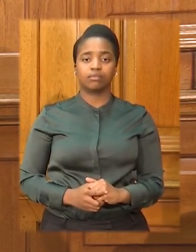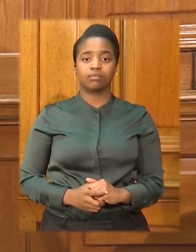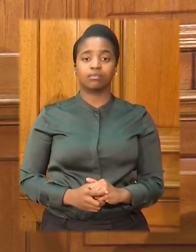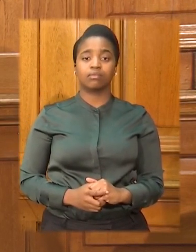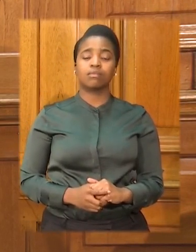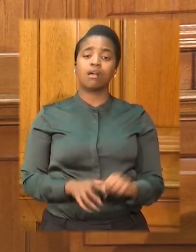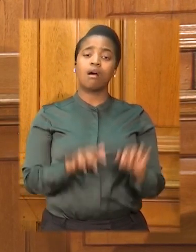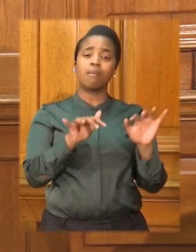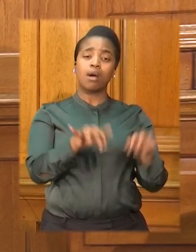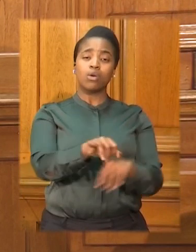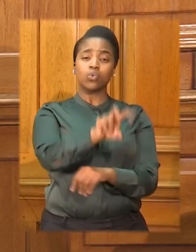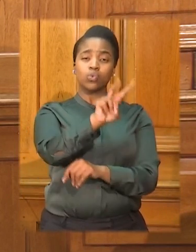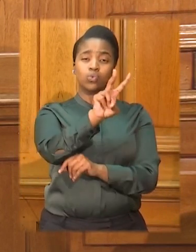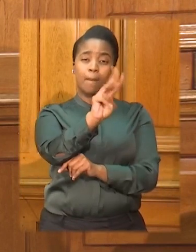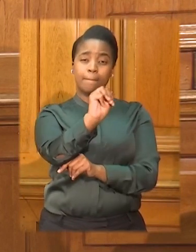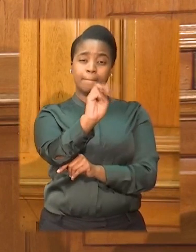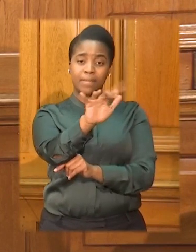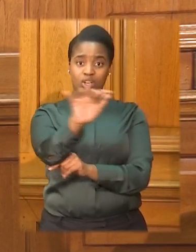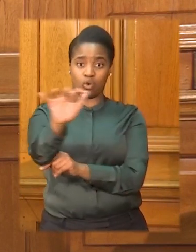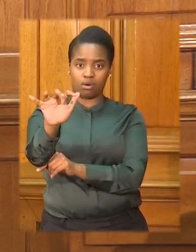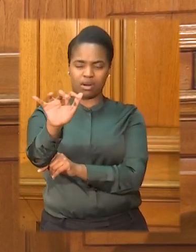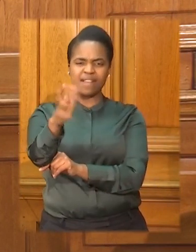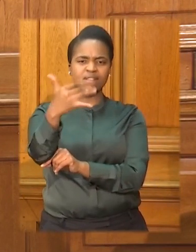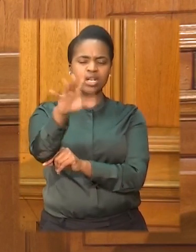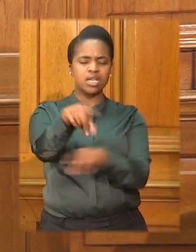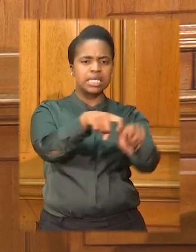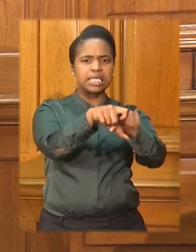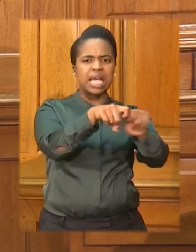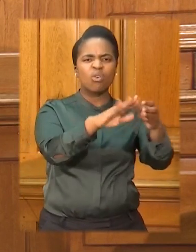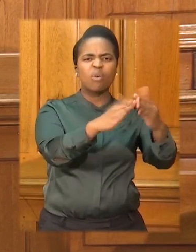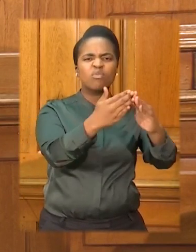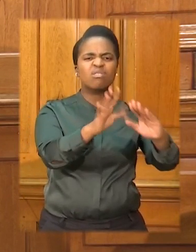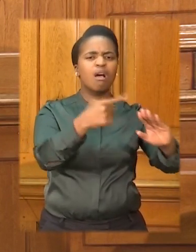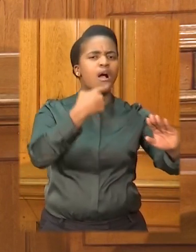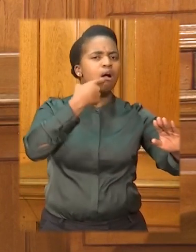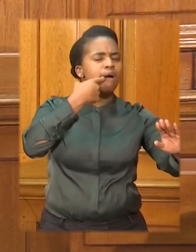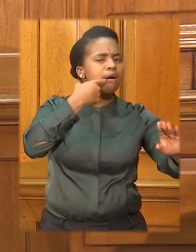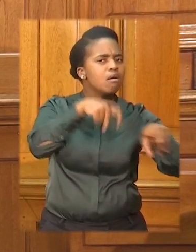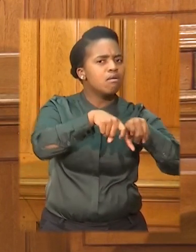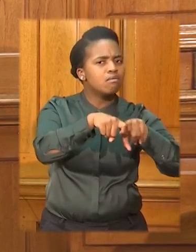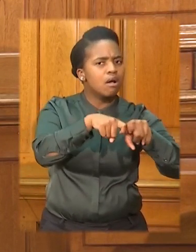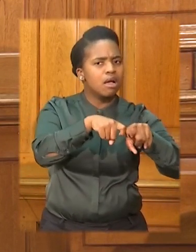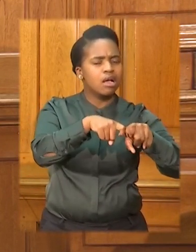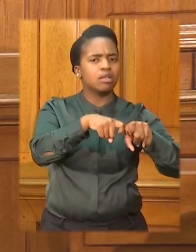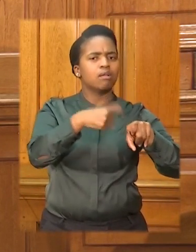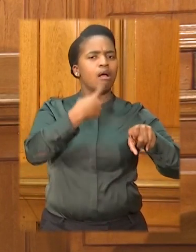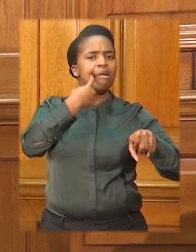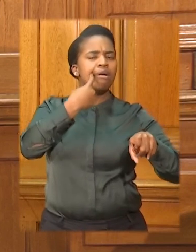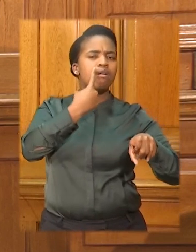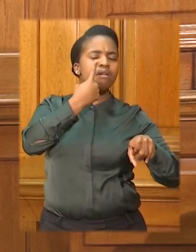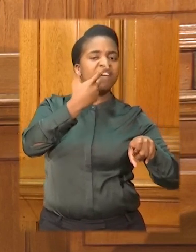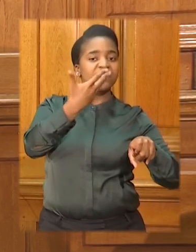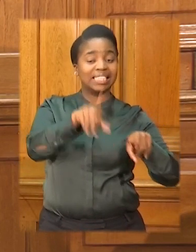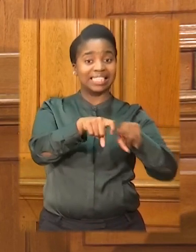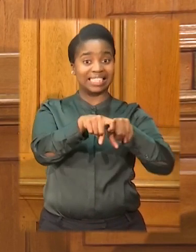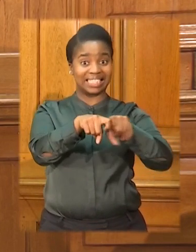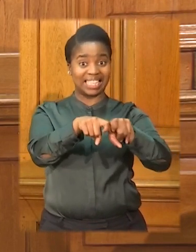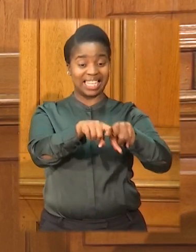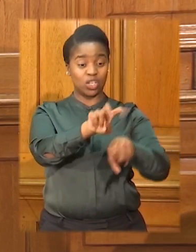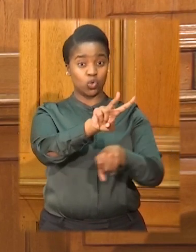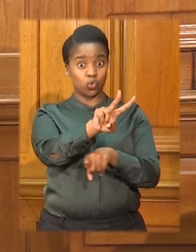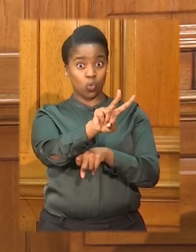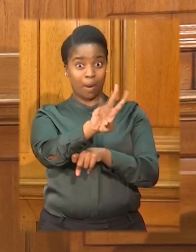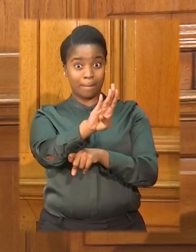million people have been screened in communities across the country, and of these,